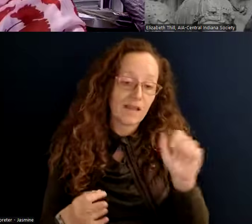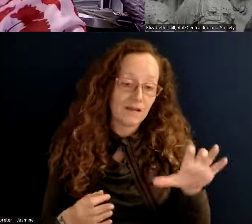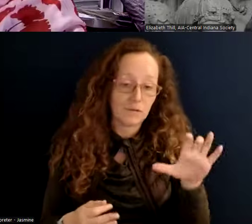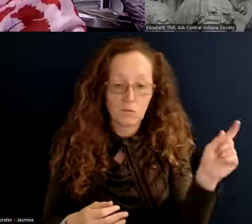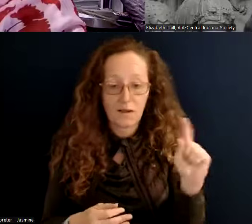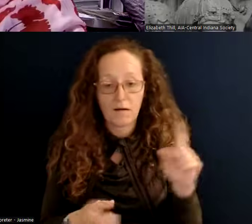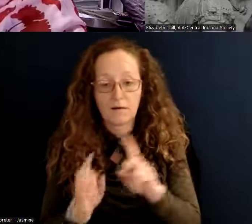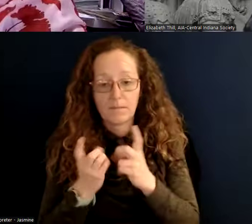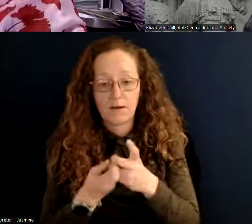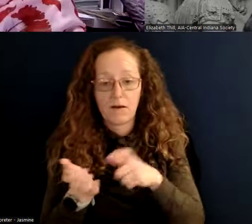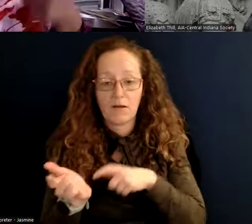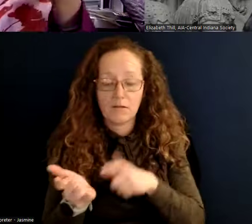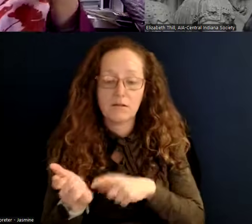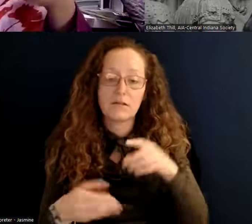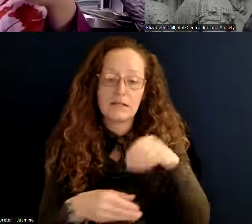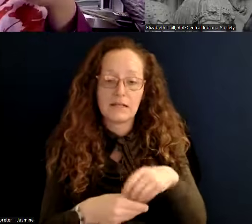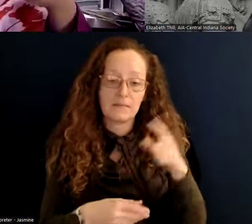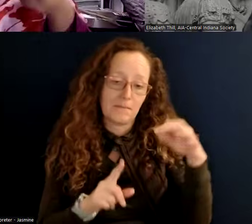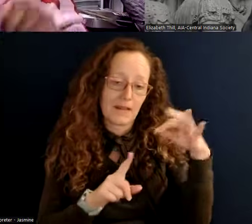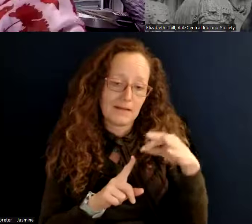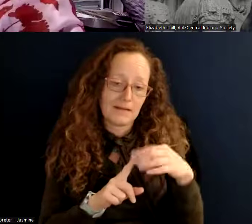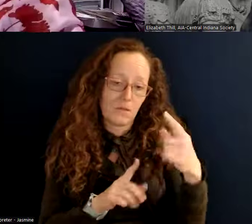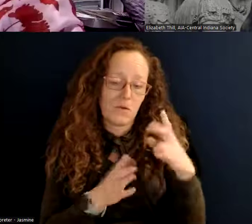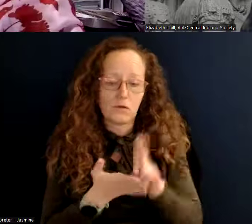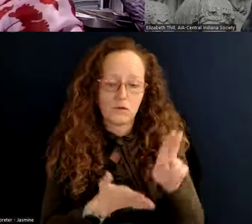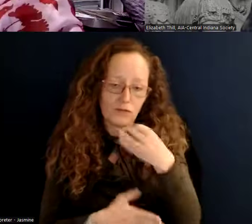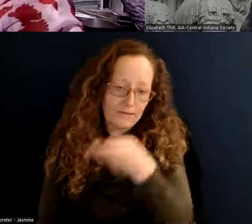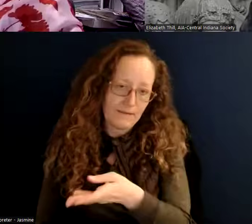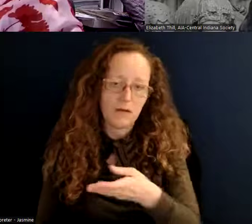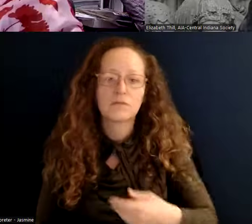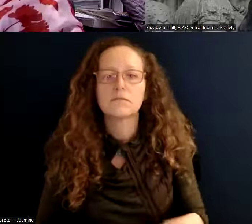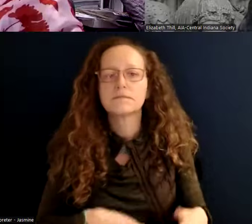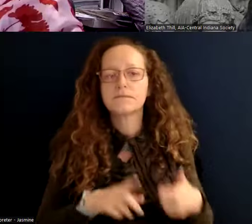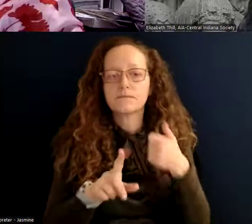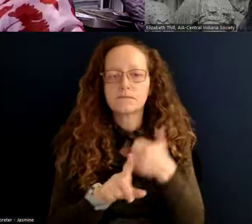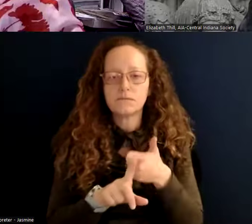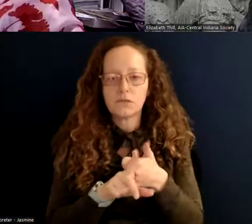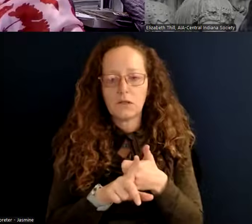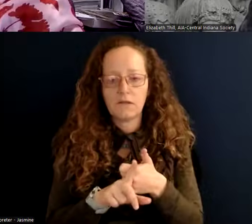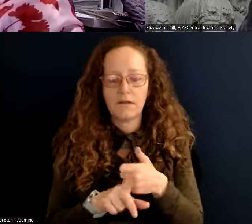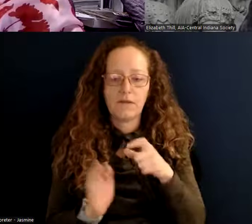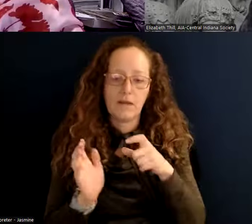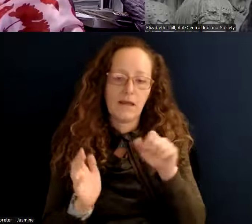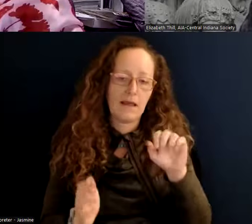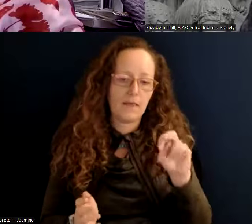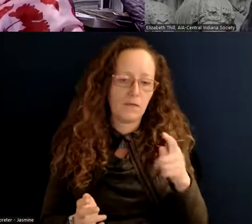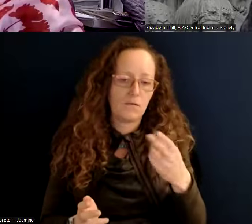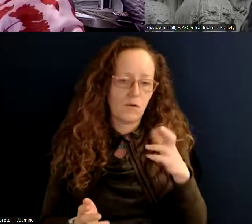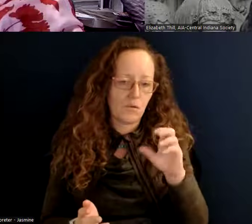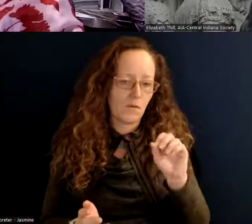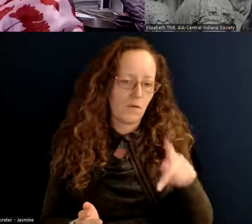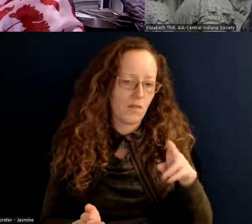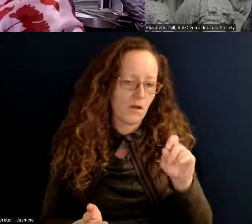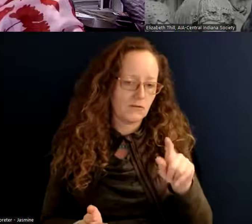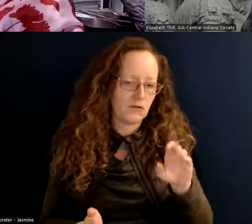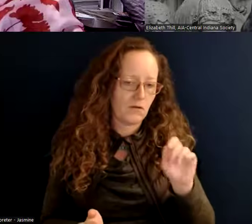Abdul Latif University in Pakistan. She is an anthropological archaeologist,